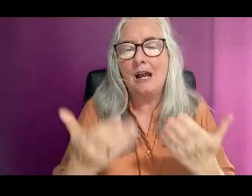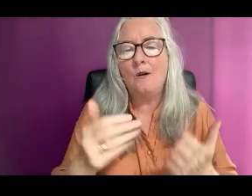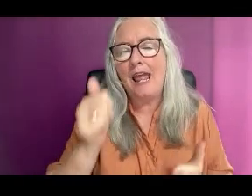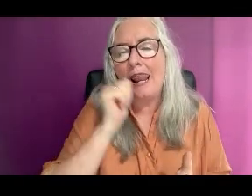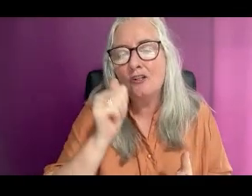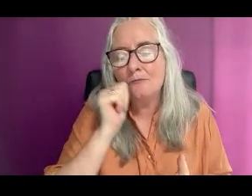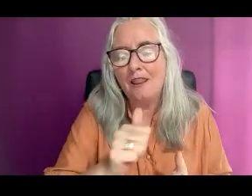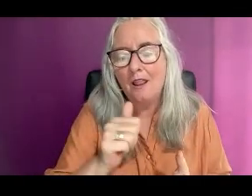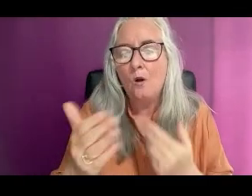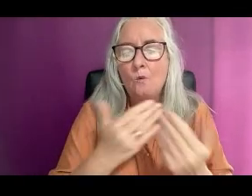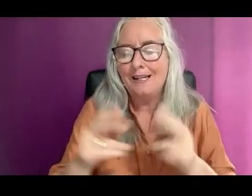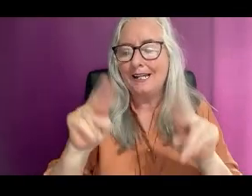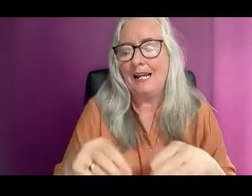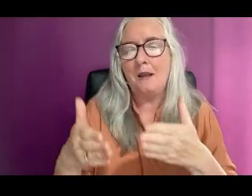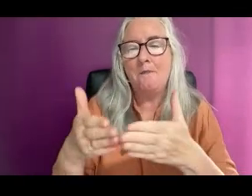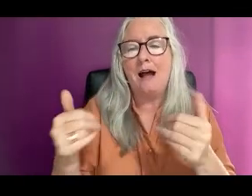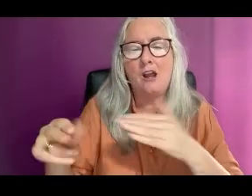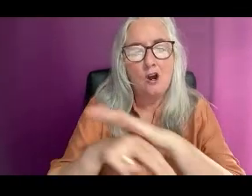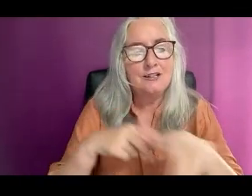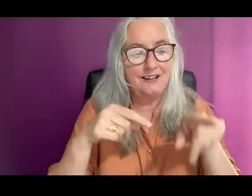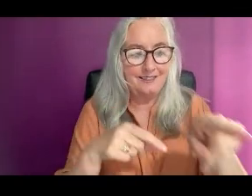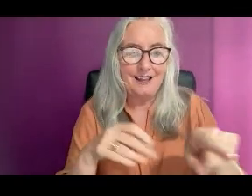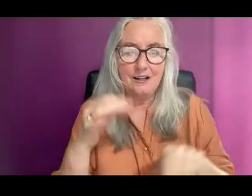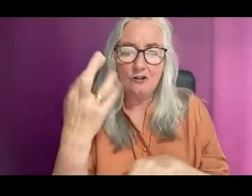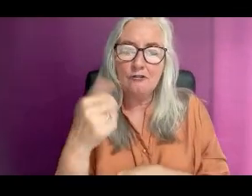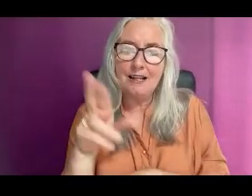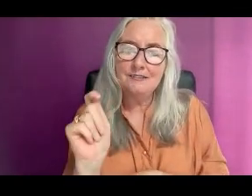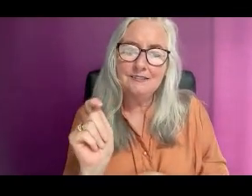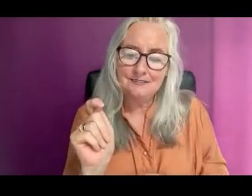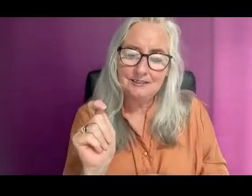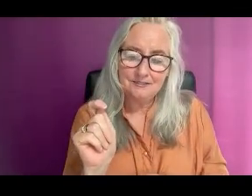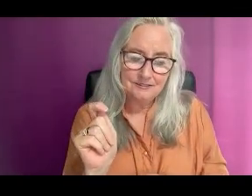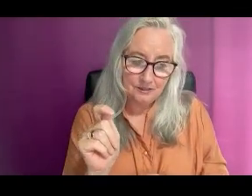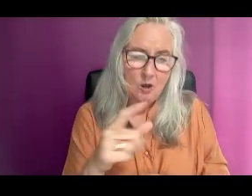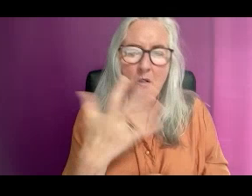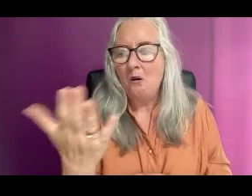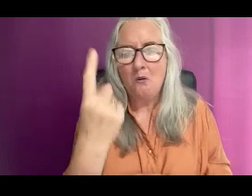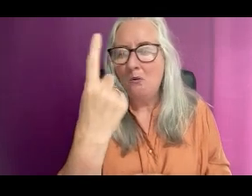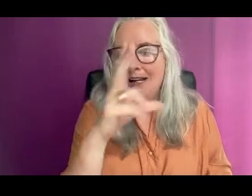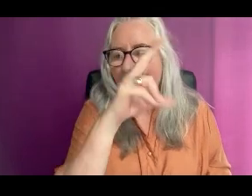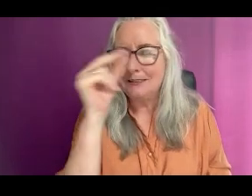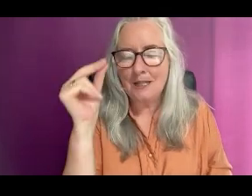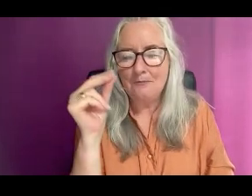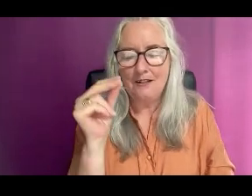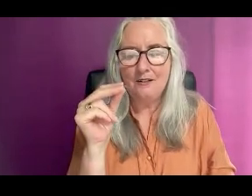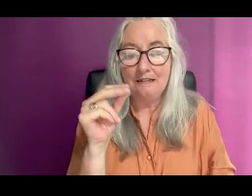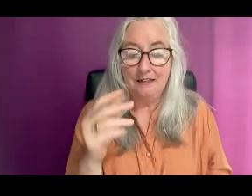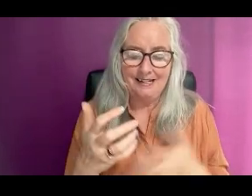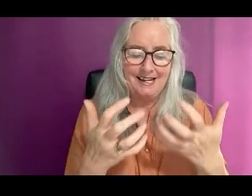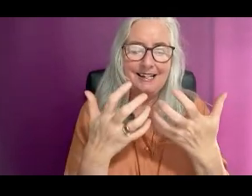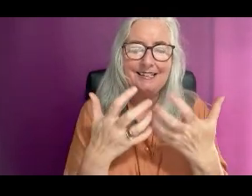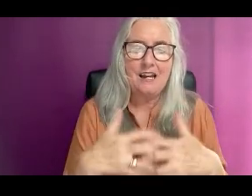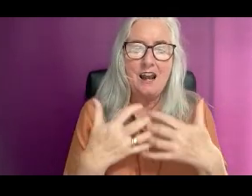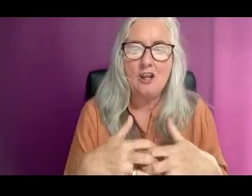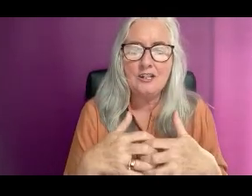be purchased under this grant. So one example is technology